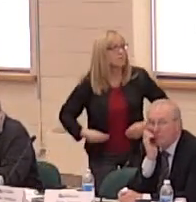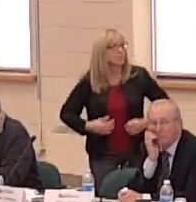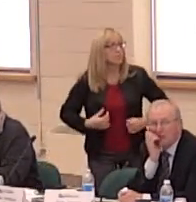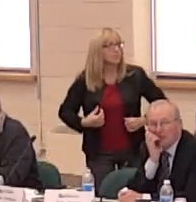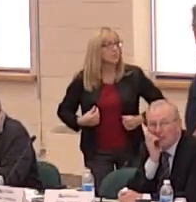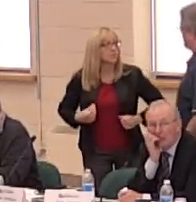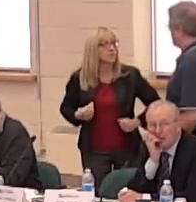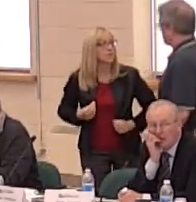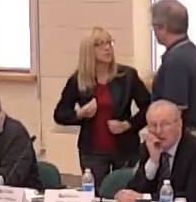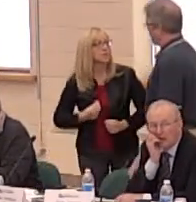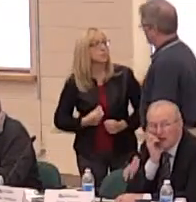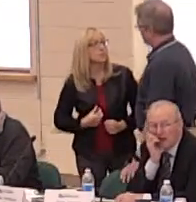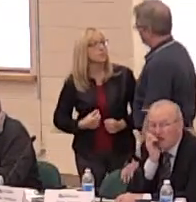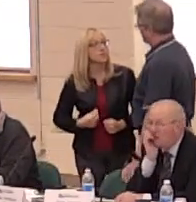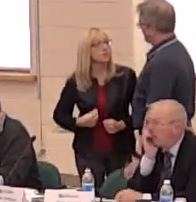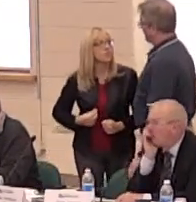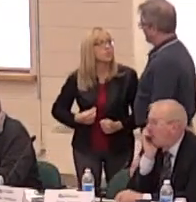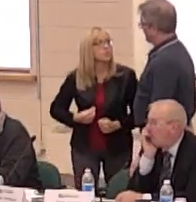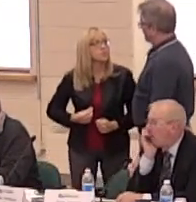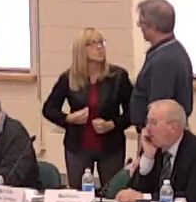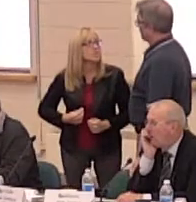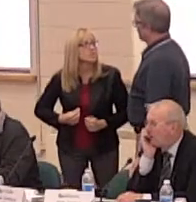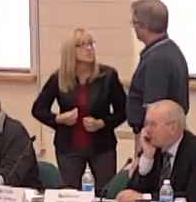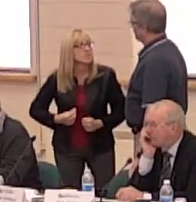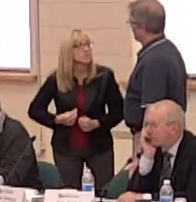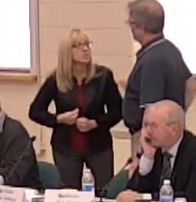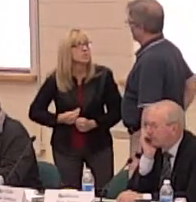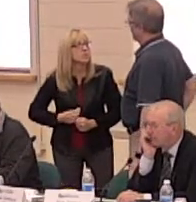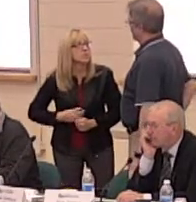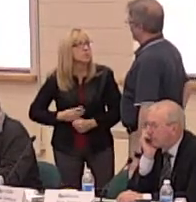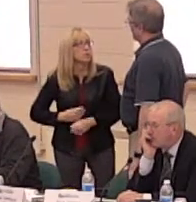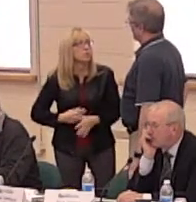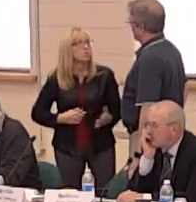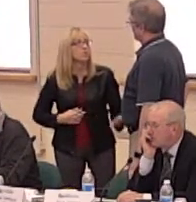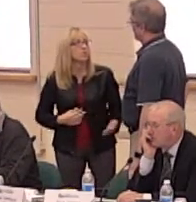So Lester, we're simply same three names, Lester.